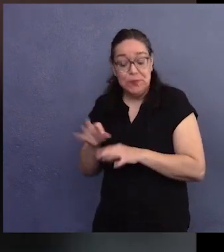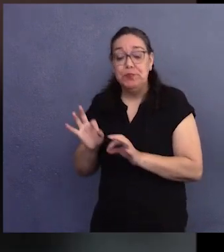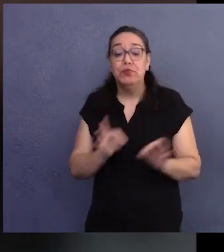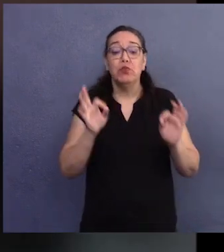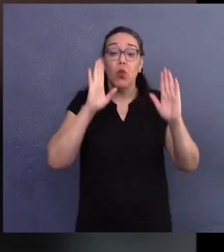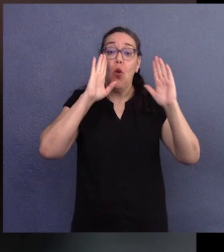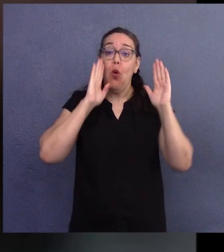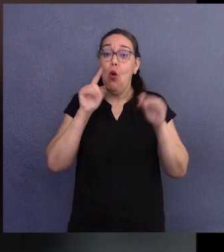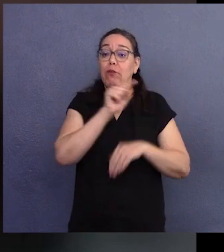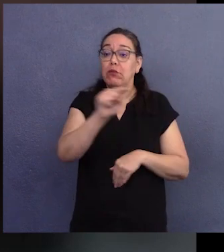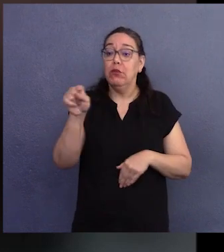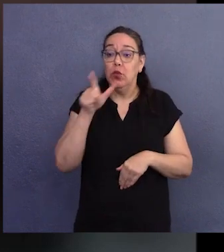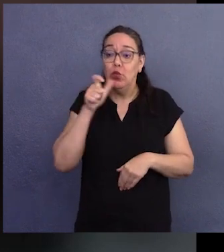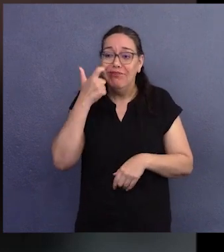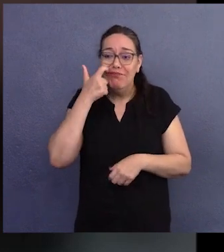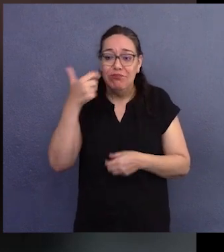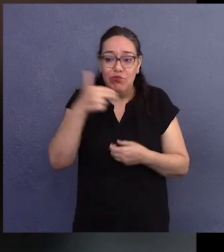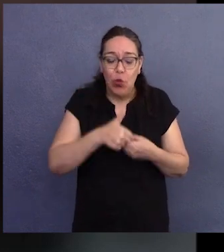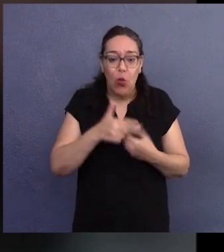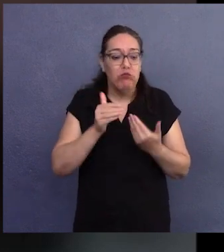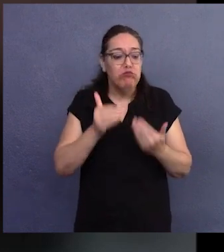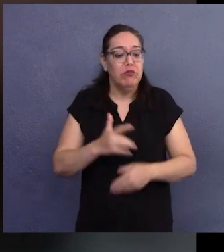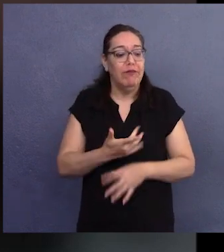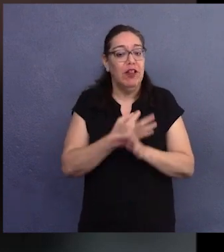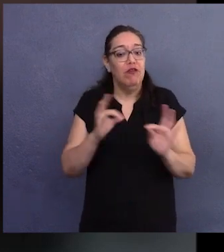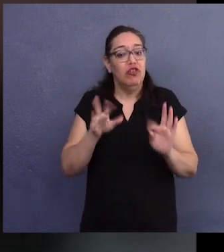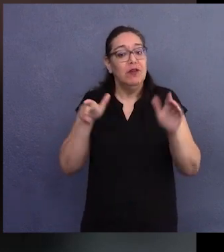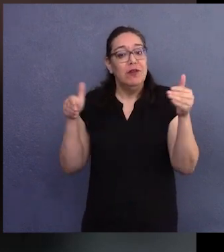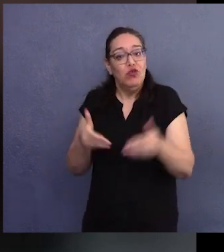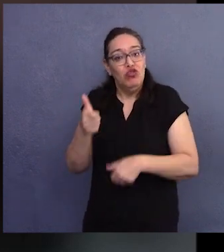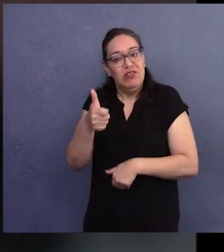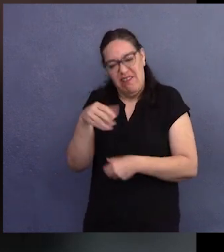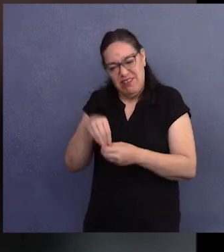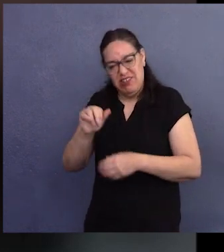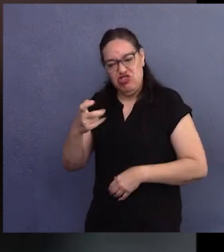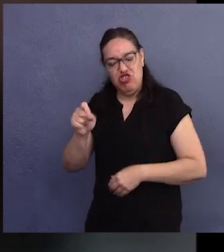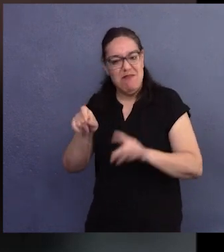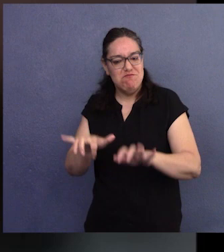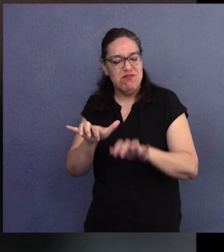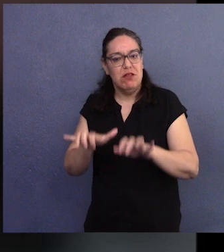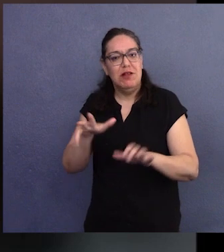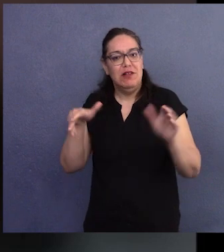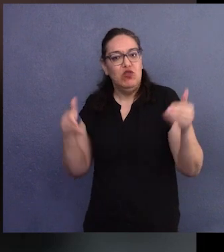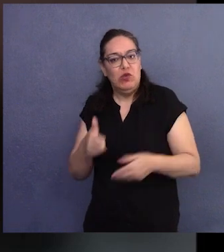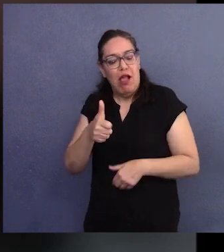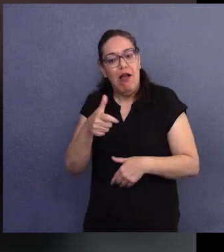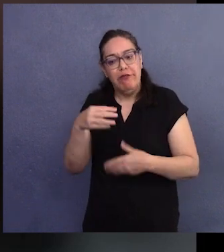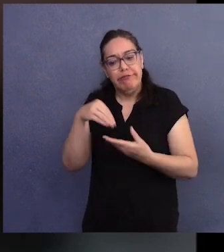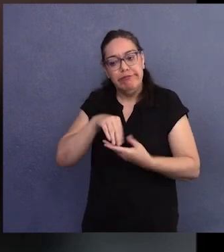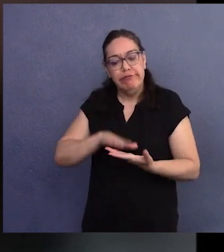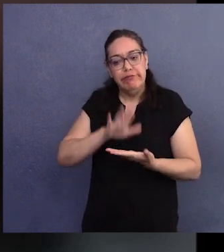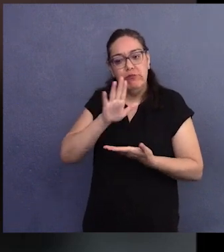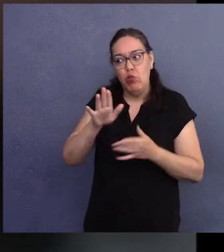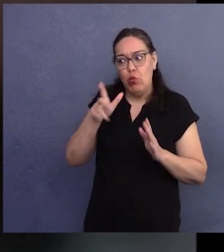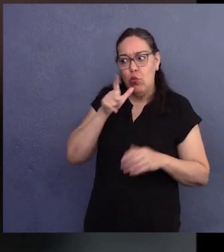for those of you who just joined us, please feel free to introduce yourself on the chat, indicate your affiliation